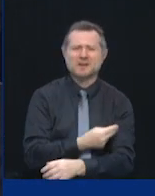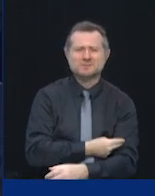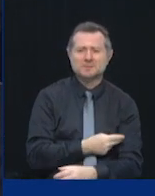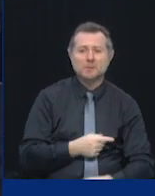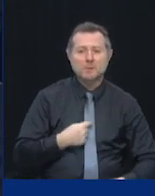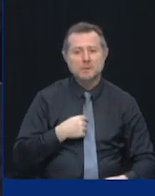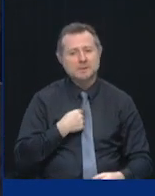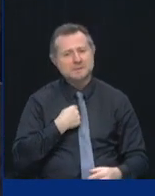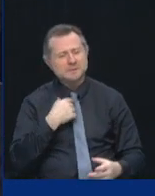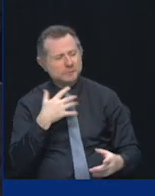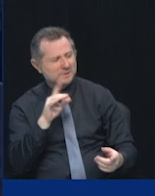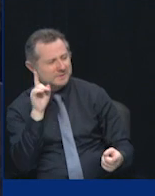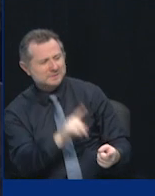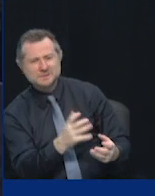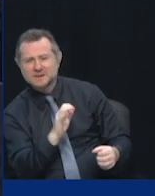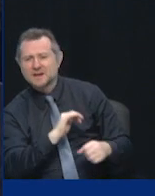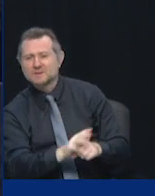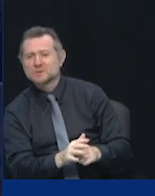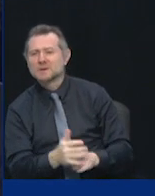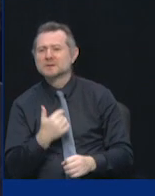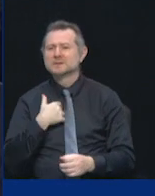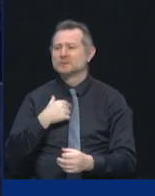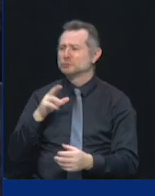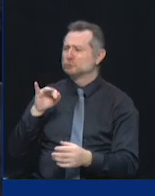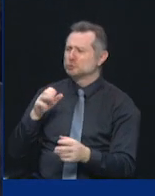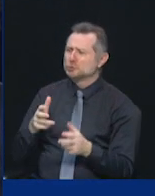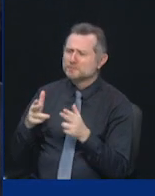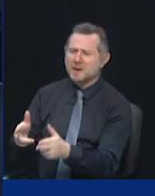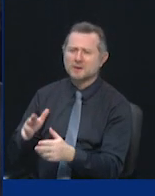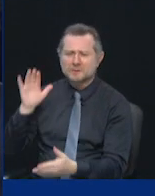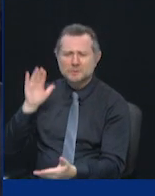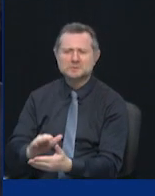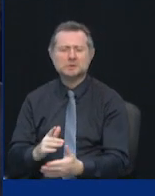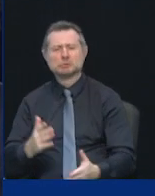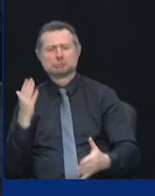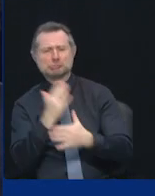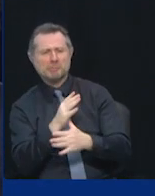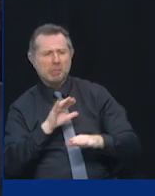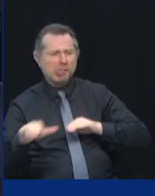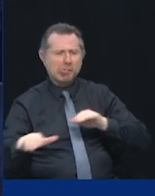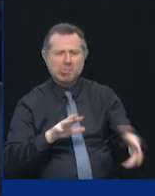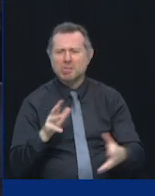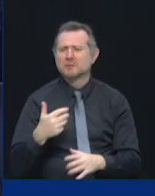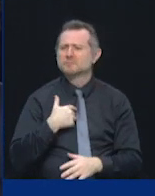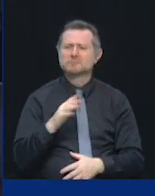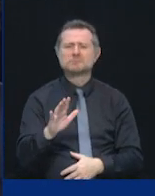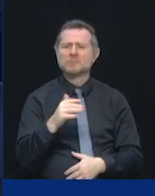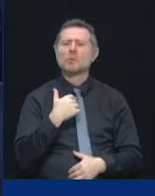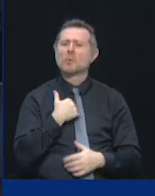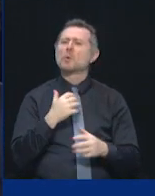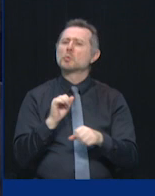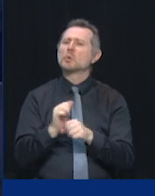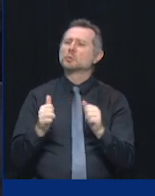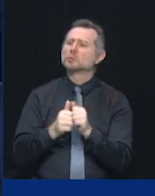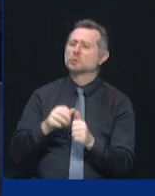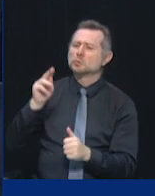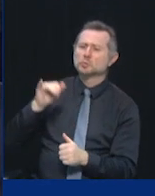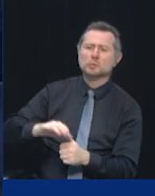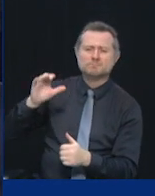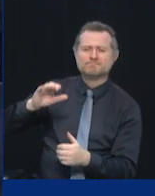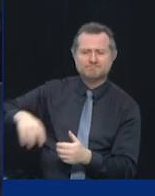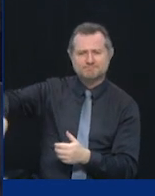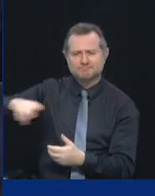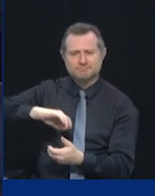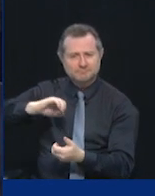from crime and harassment are what we need to get people back on mass transit. And while we continue to work with our city partners on the second issue, we